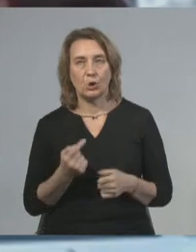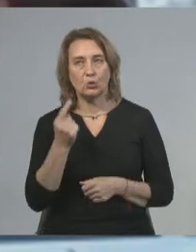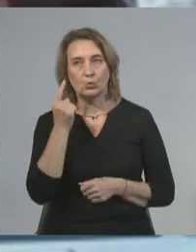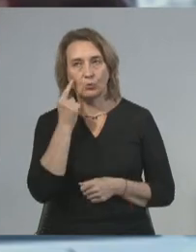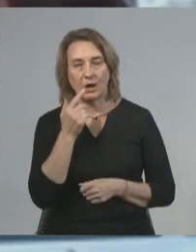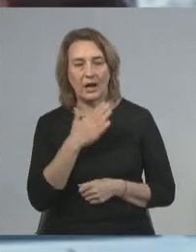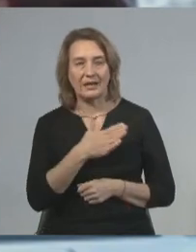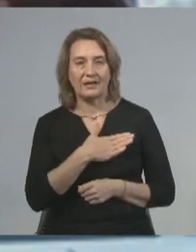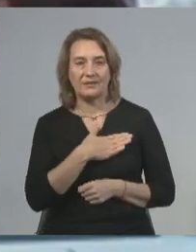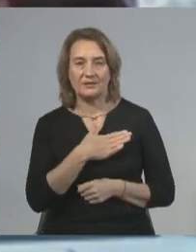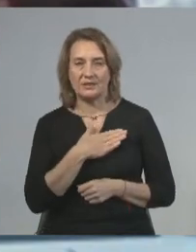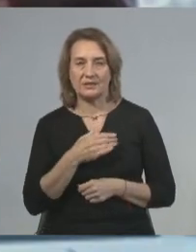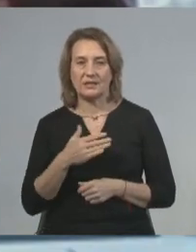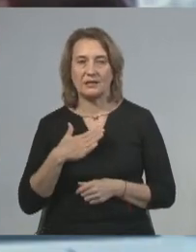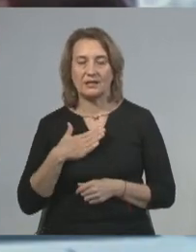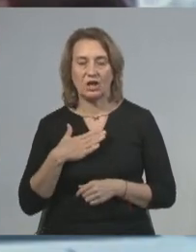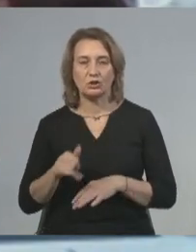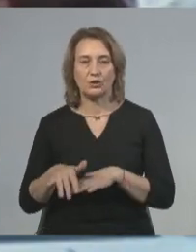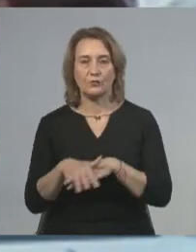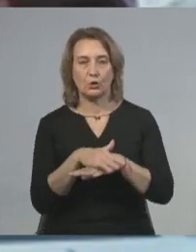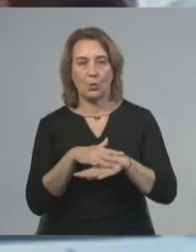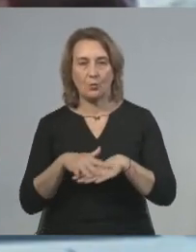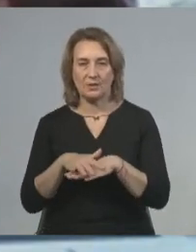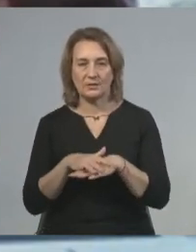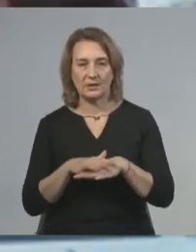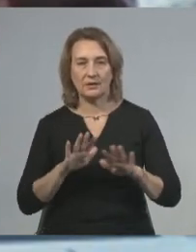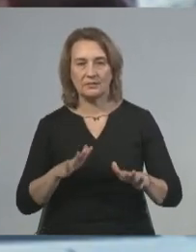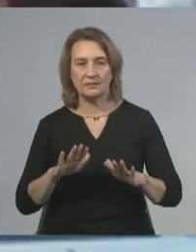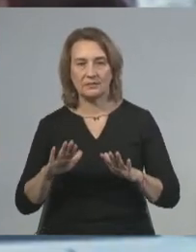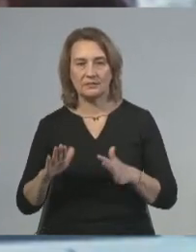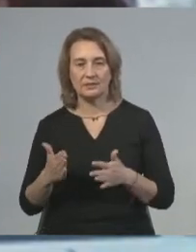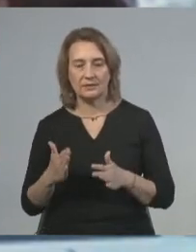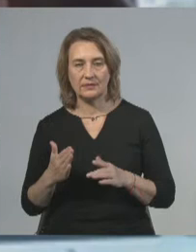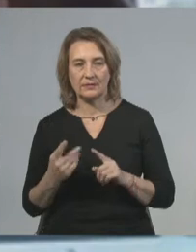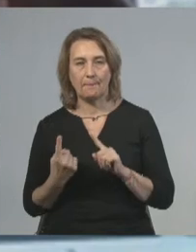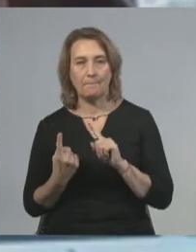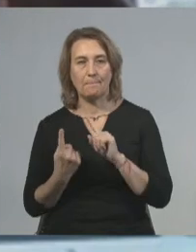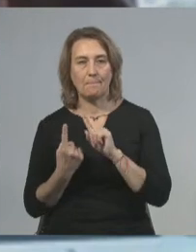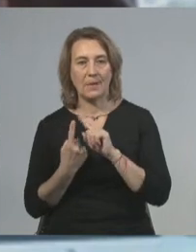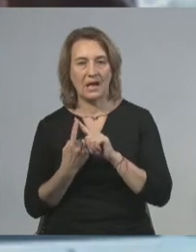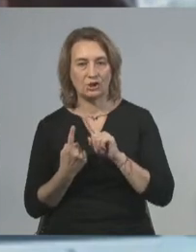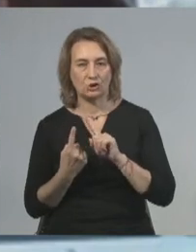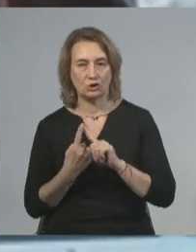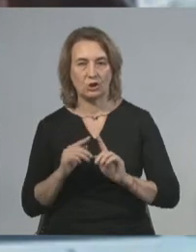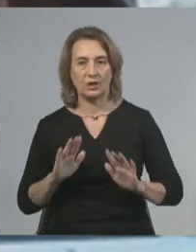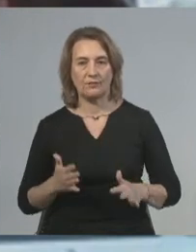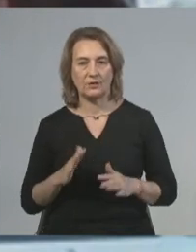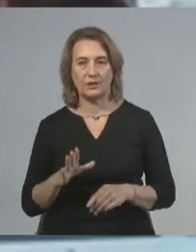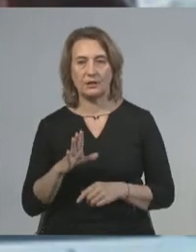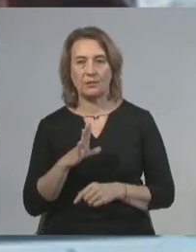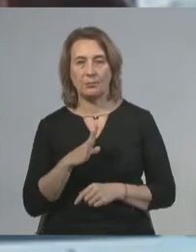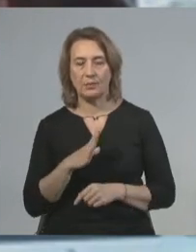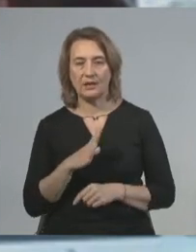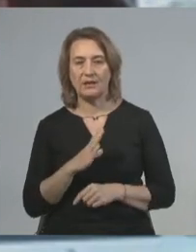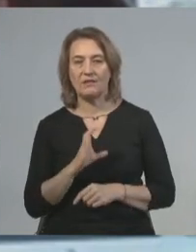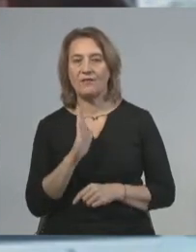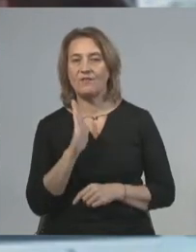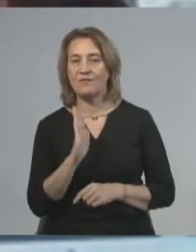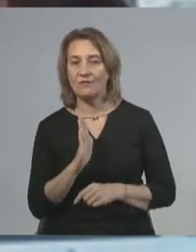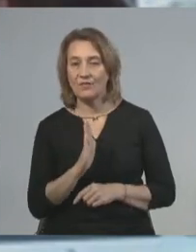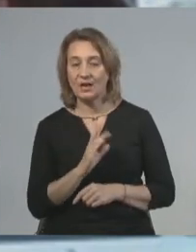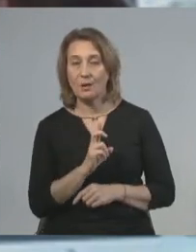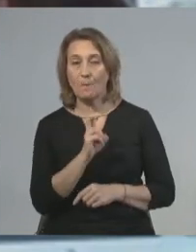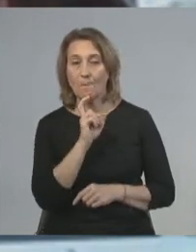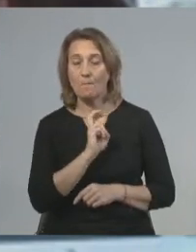milestone changes uh one was a case of violence in uh in a bar in a little town called saga